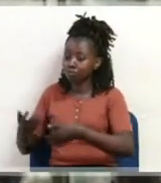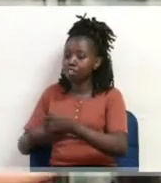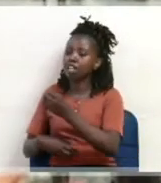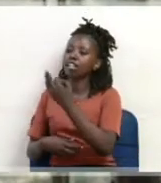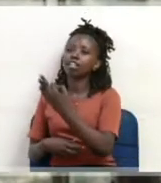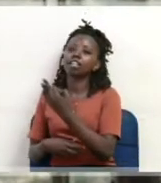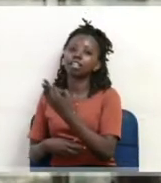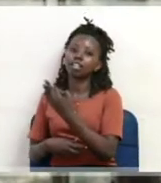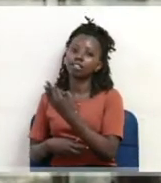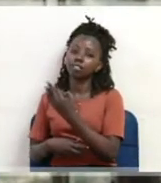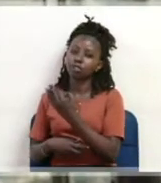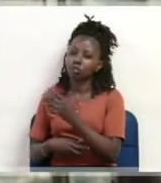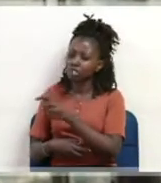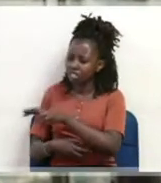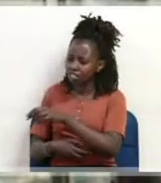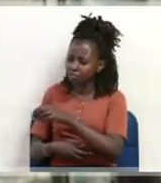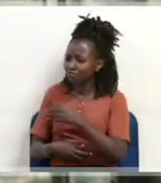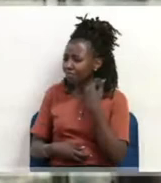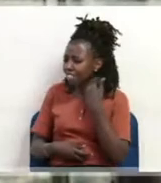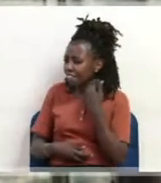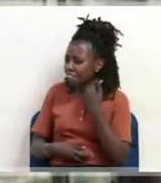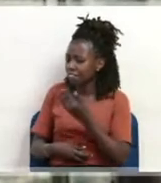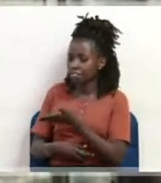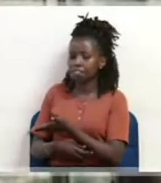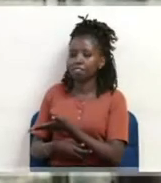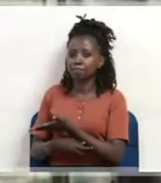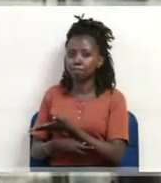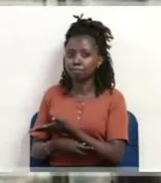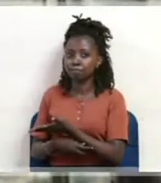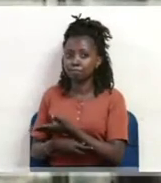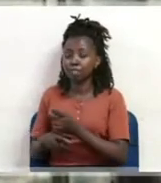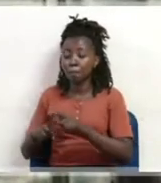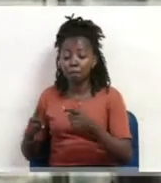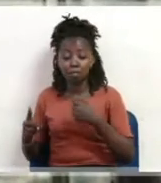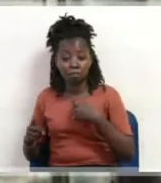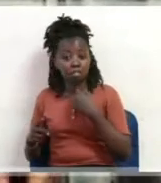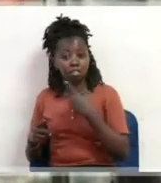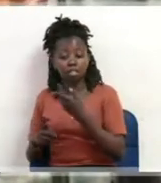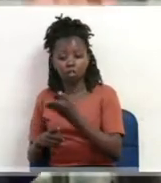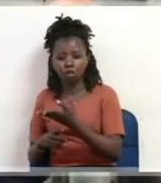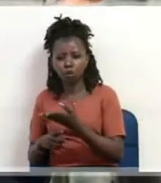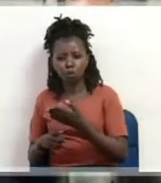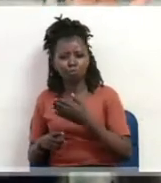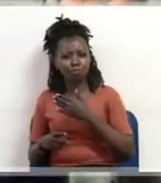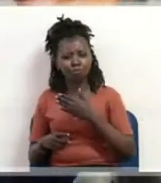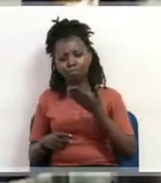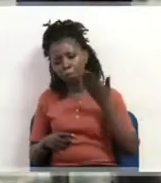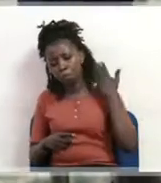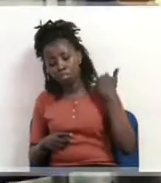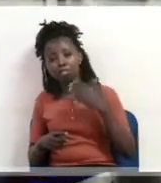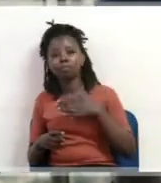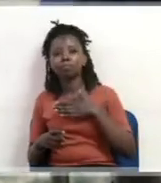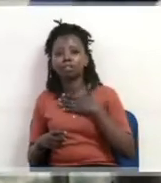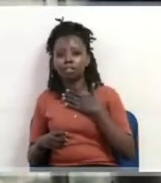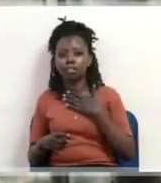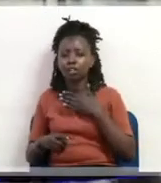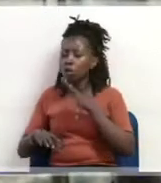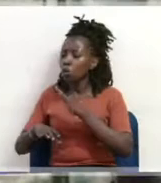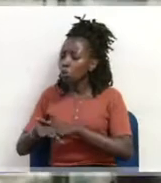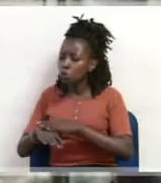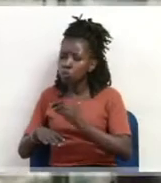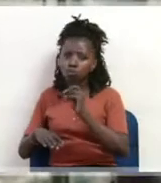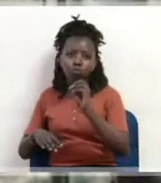But I also said I had some good very moment. But let me tell you this. My past, good or